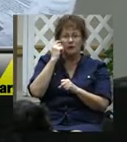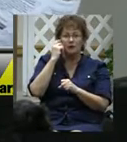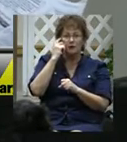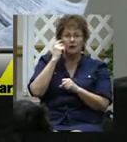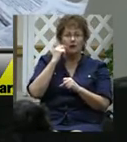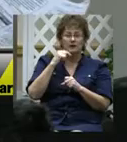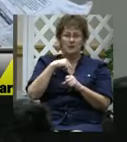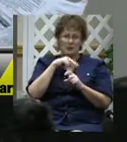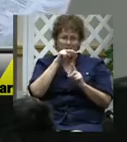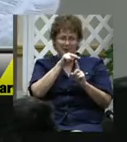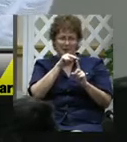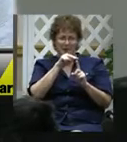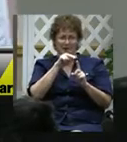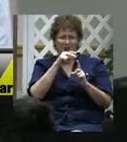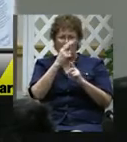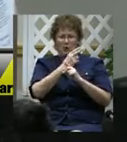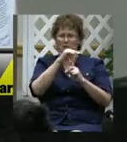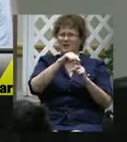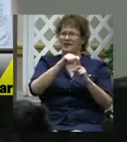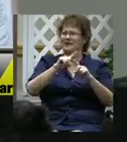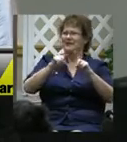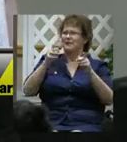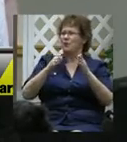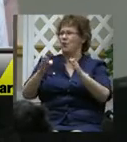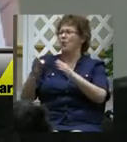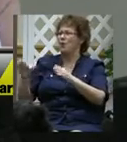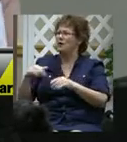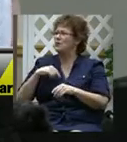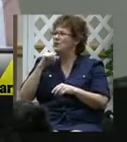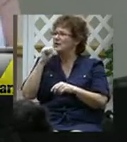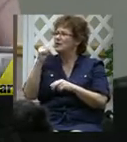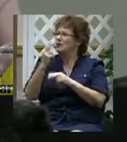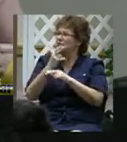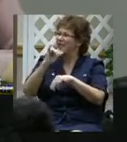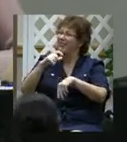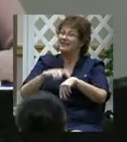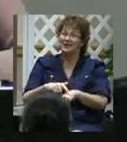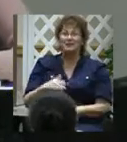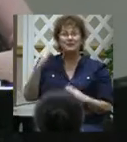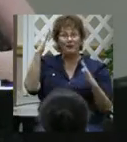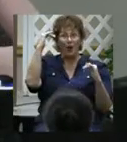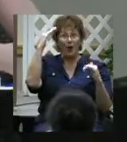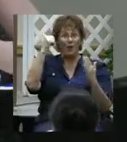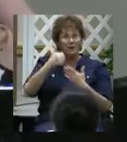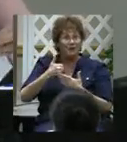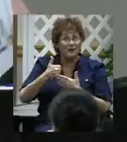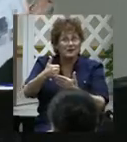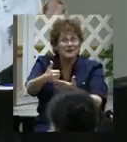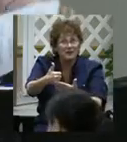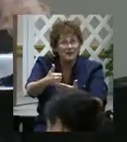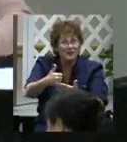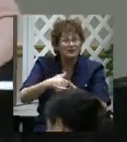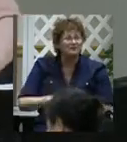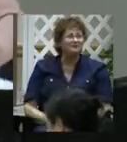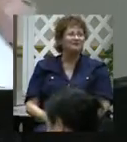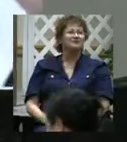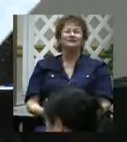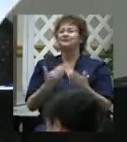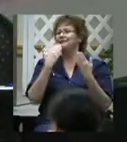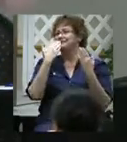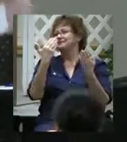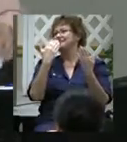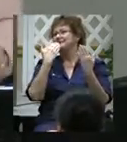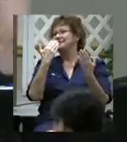we didn't think about at the time. So I hope that was helpful. Thank you very much.